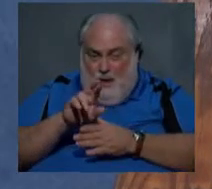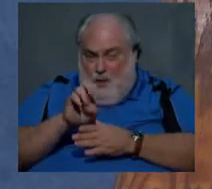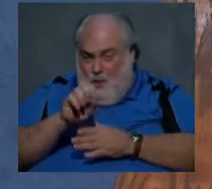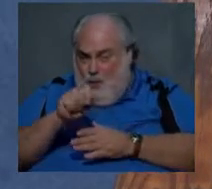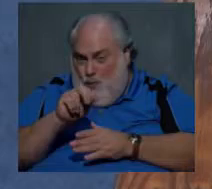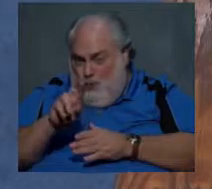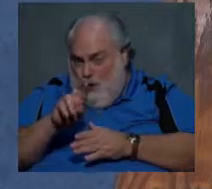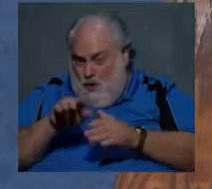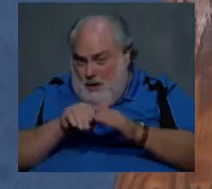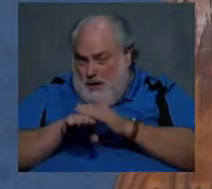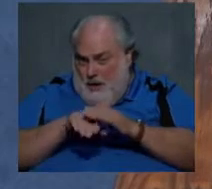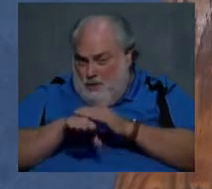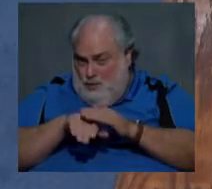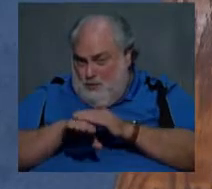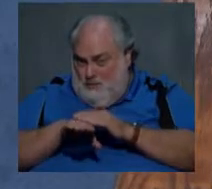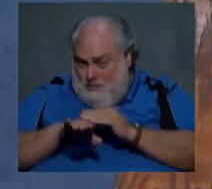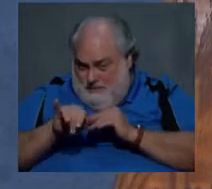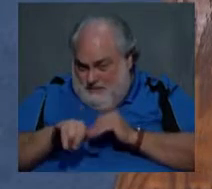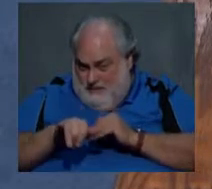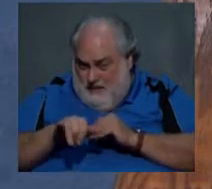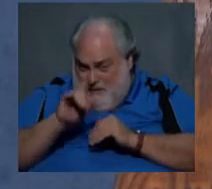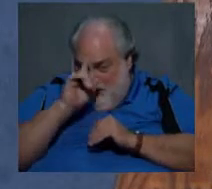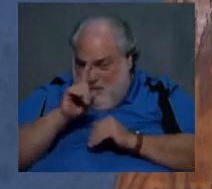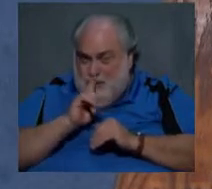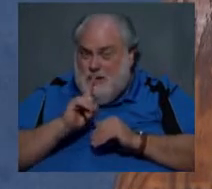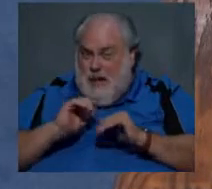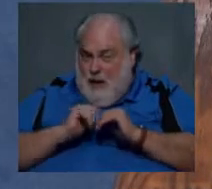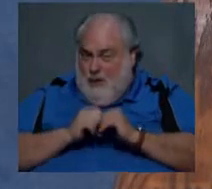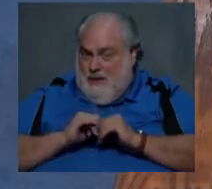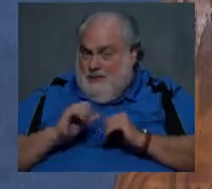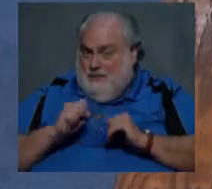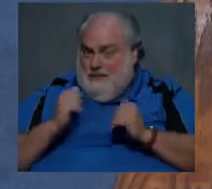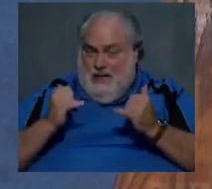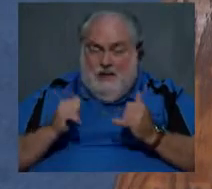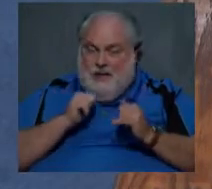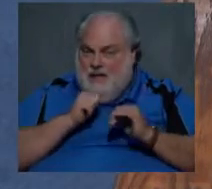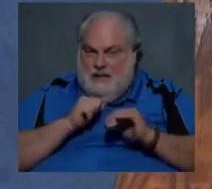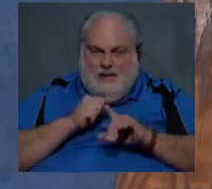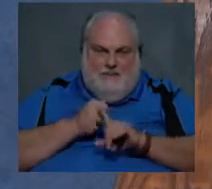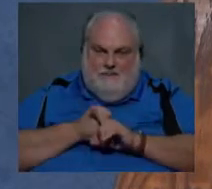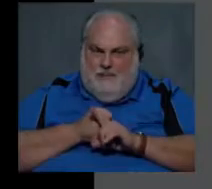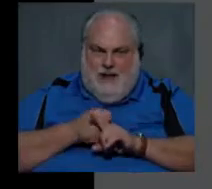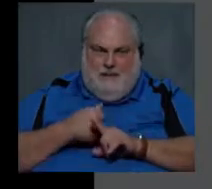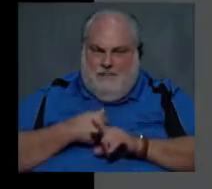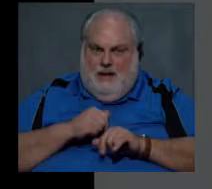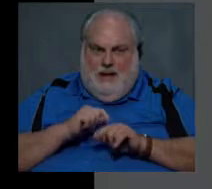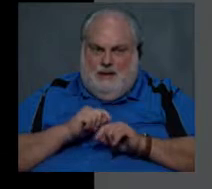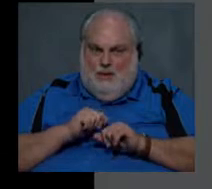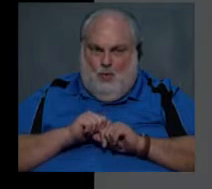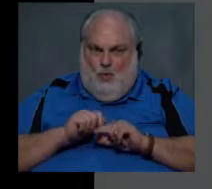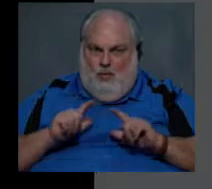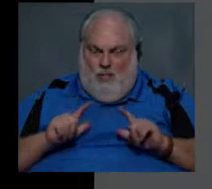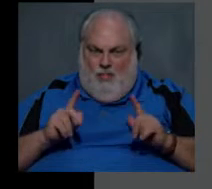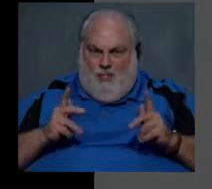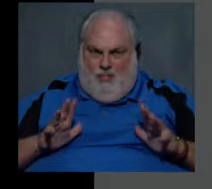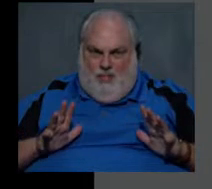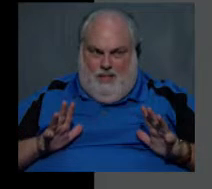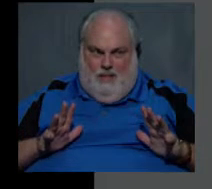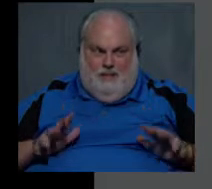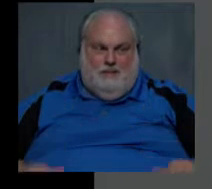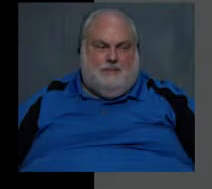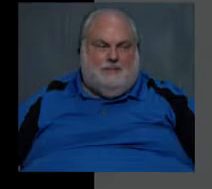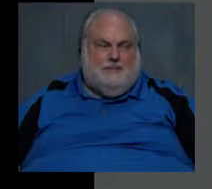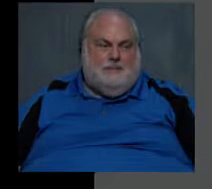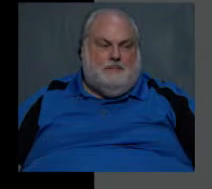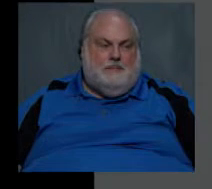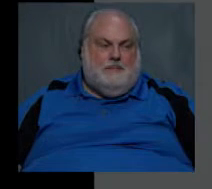there using that rear entrance. The way it is now, it doesn't affect me, and I really appreciate it not. Okay. Okay,